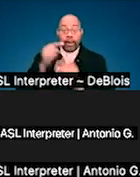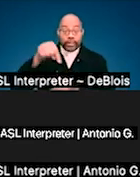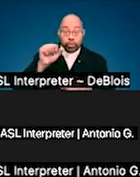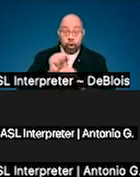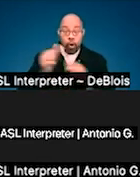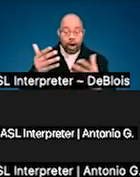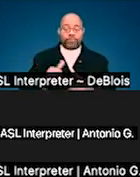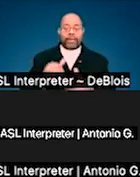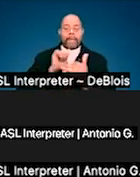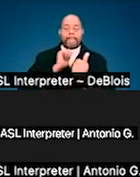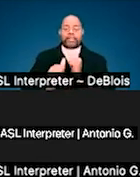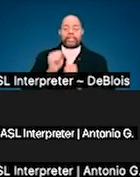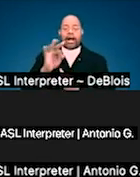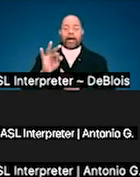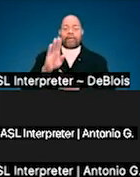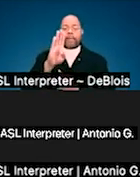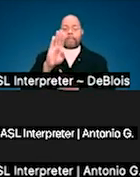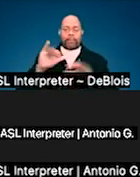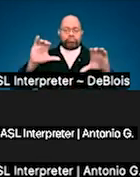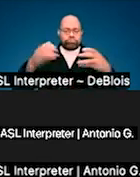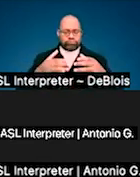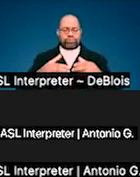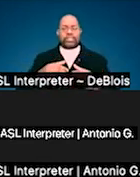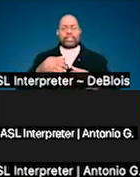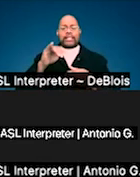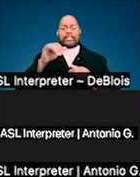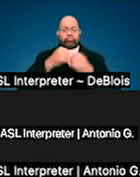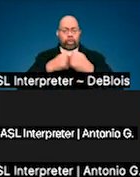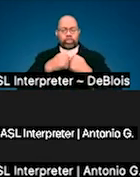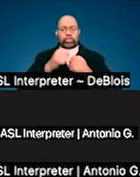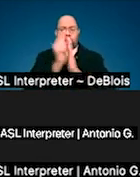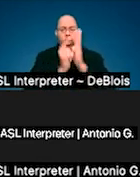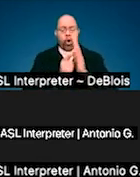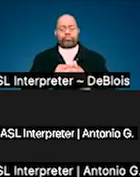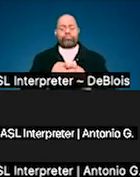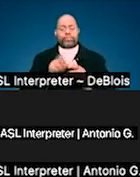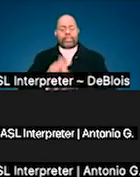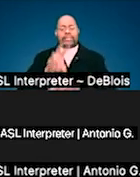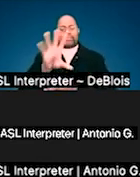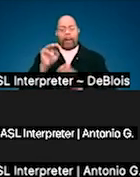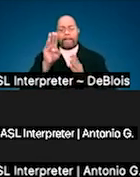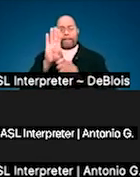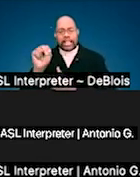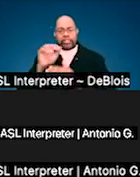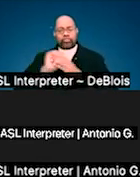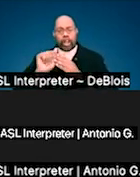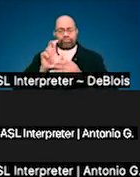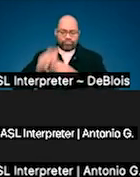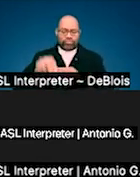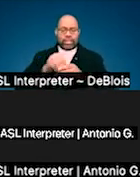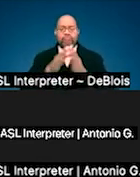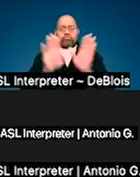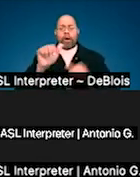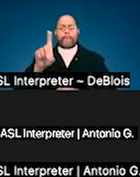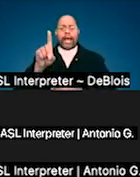the passage of the bipartisan infrastructure law, which invests $65 billion into broadband